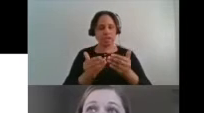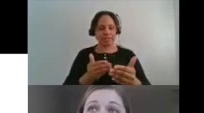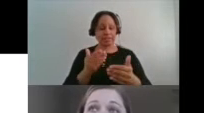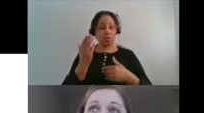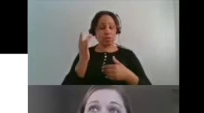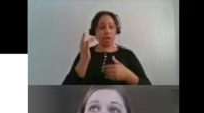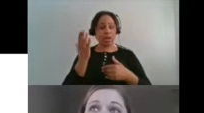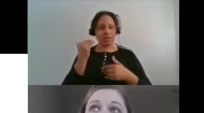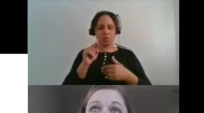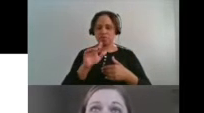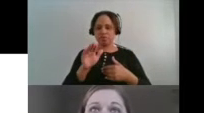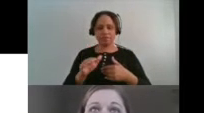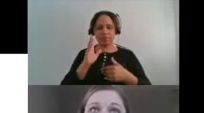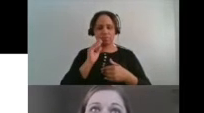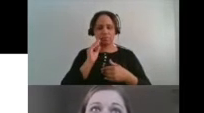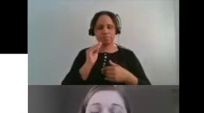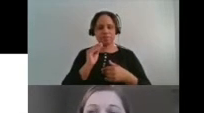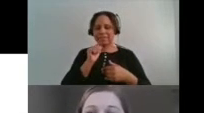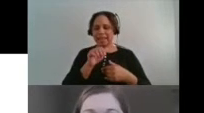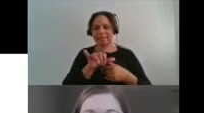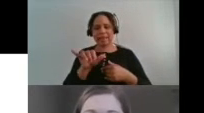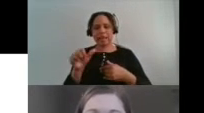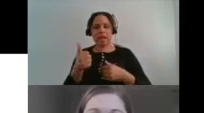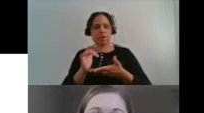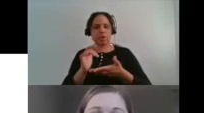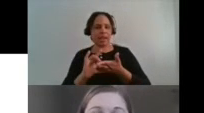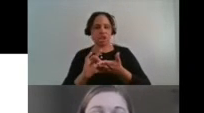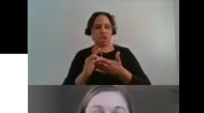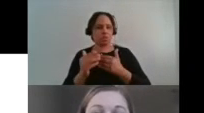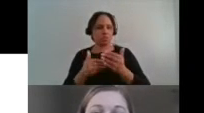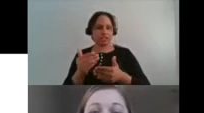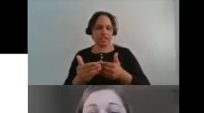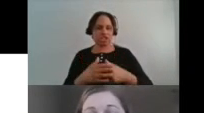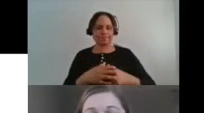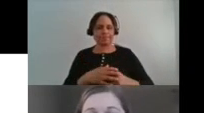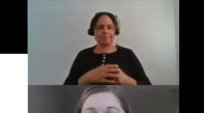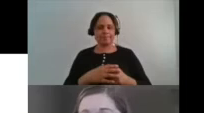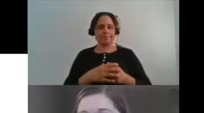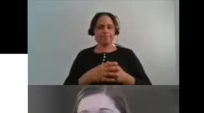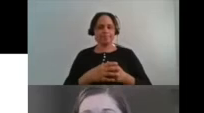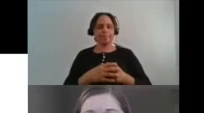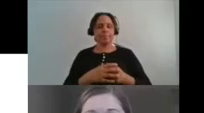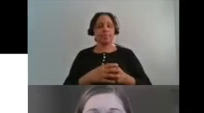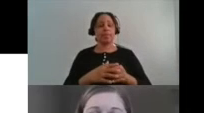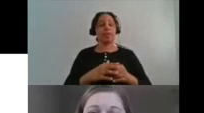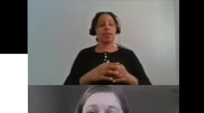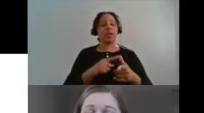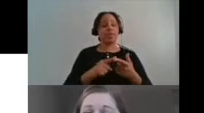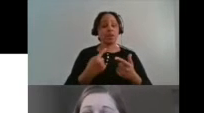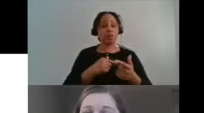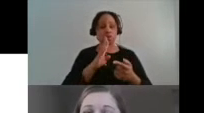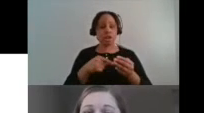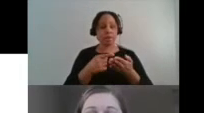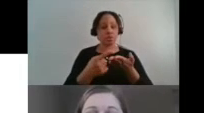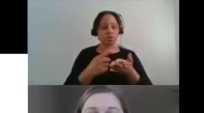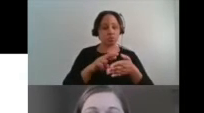medical procedures and workups that you may have had. And then we'll talk to you about results as well that we find during evaluation